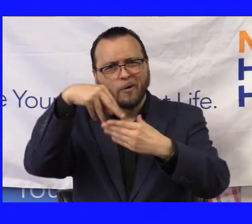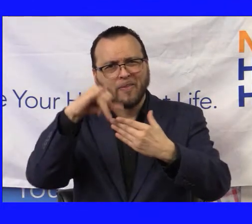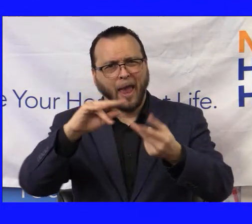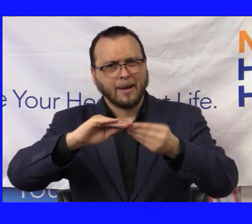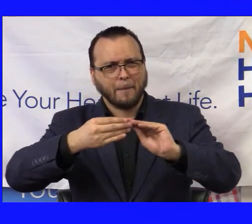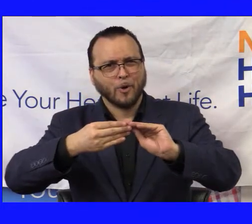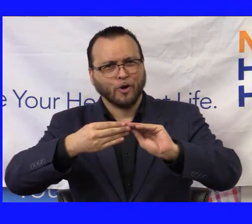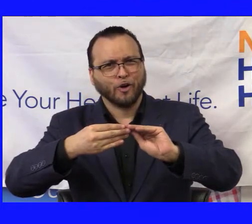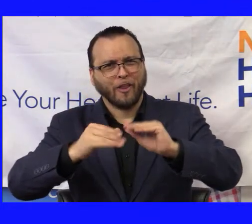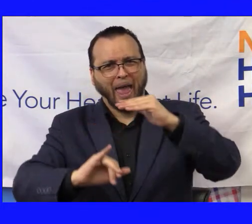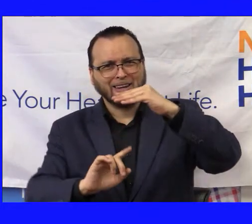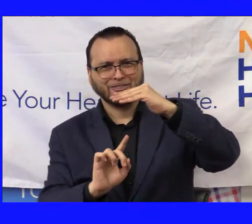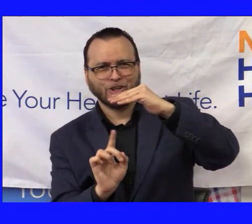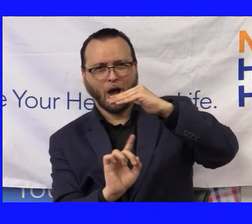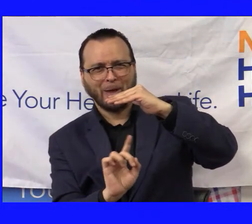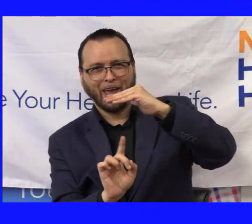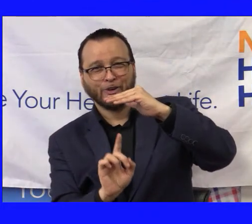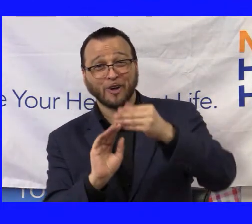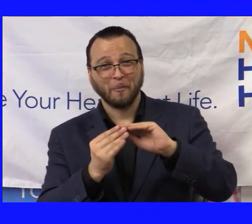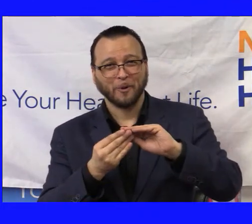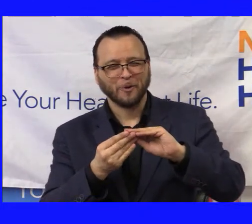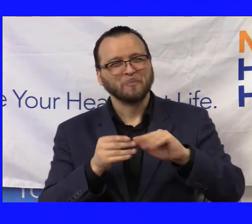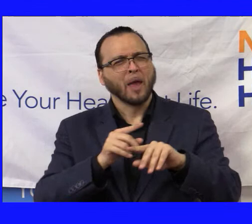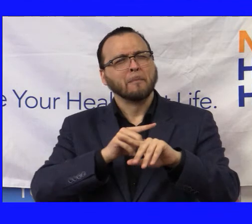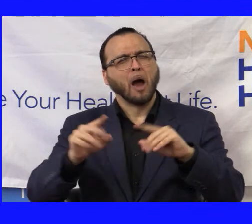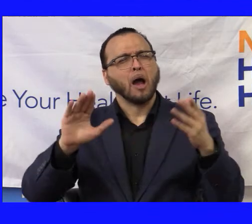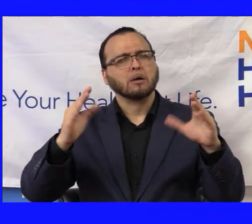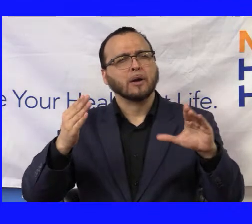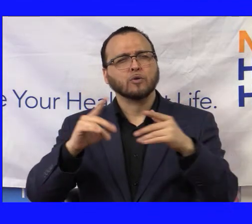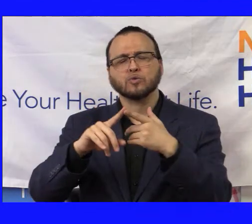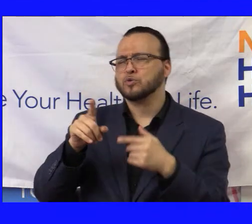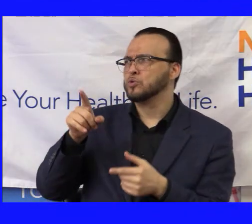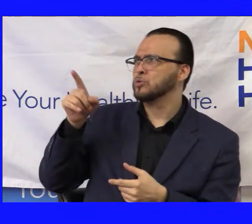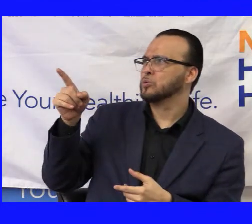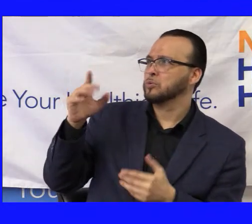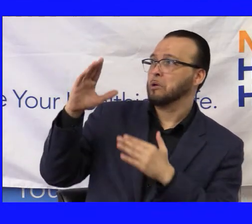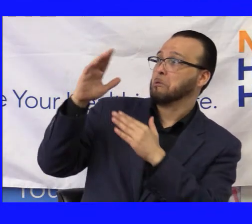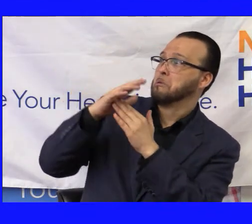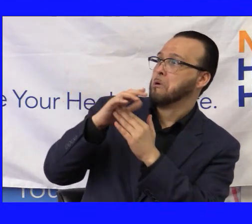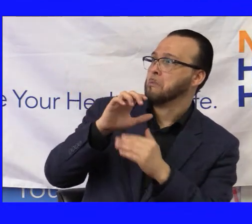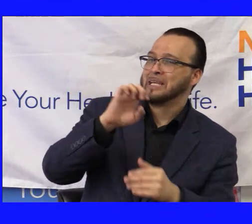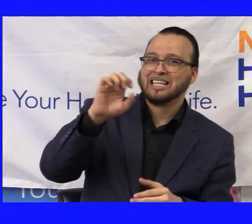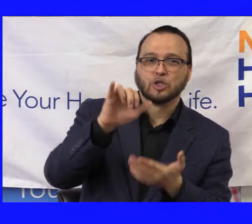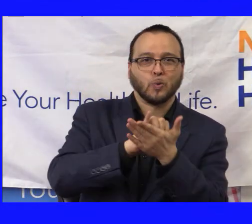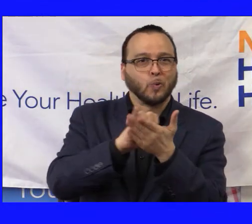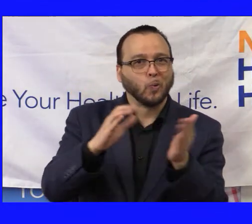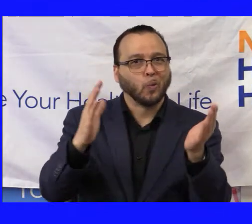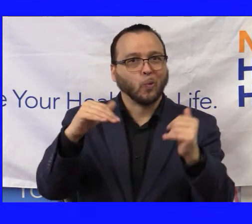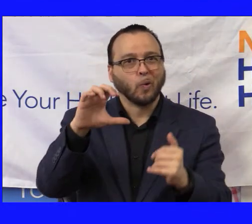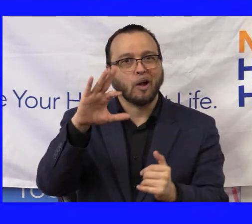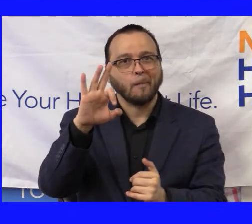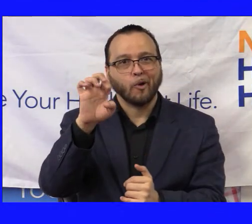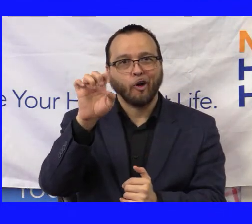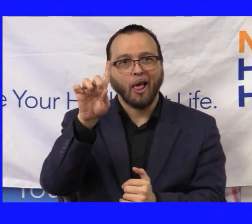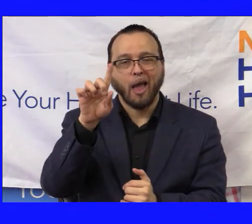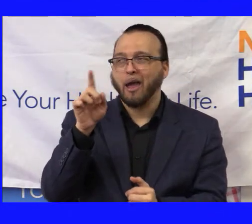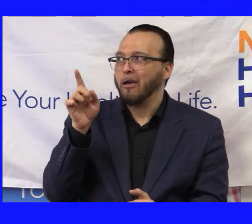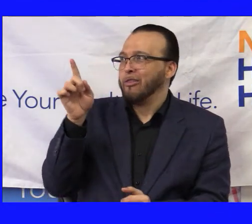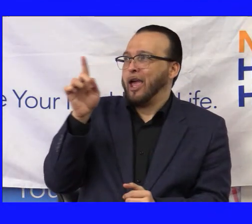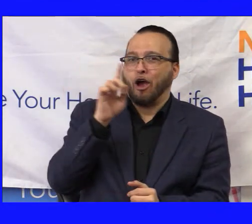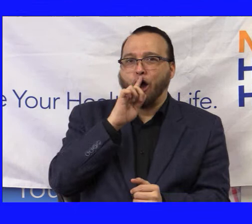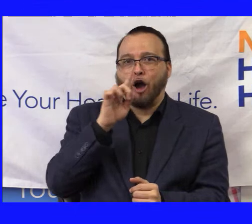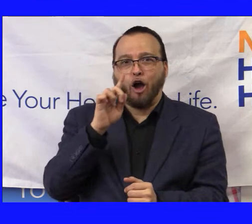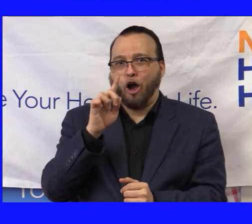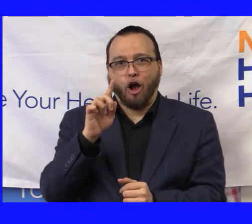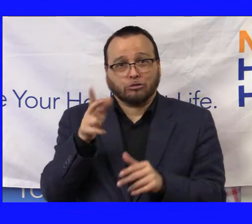the denominator. Yeah. Where when you look at the one like Cumberland and East New York, they are just they're just